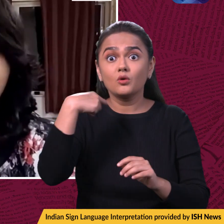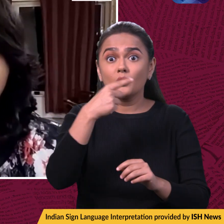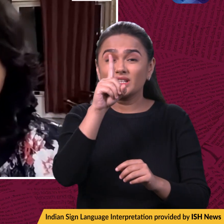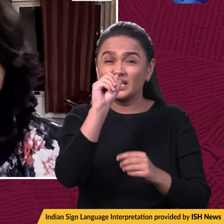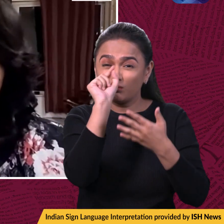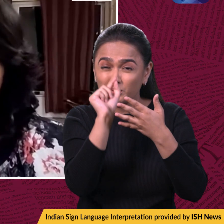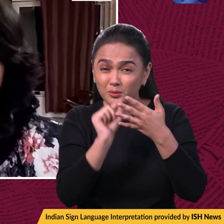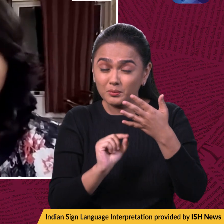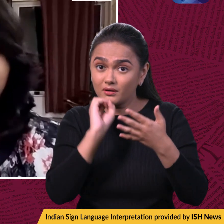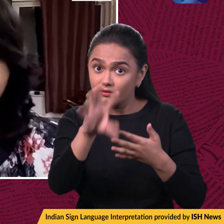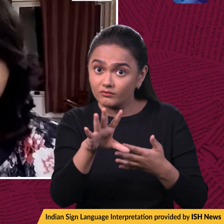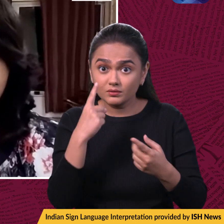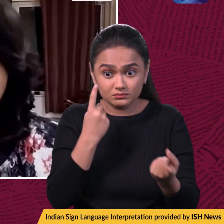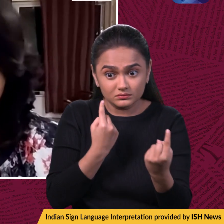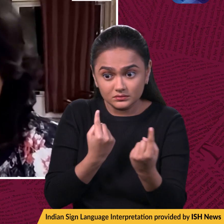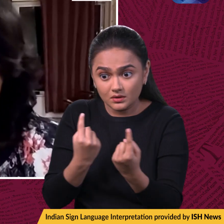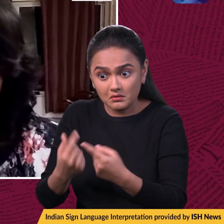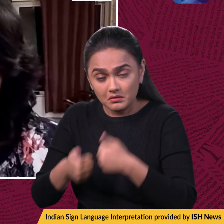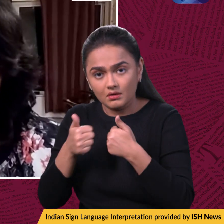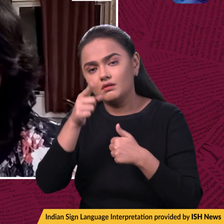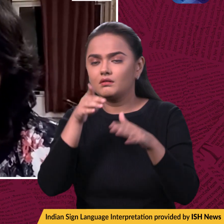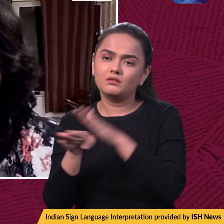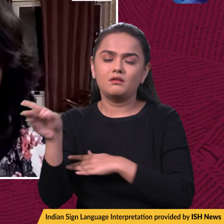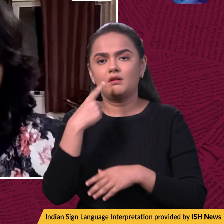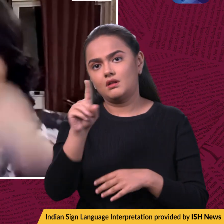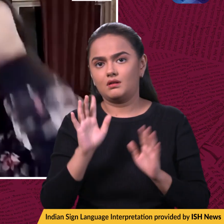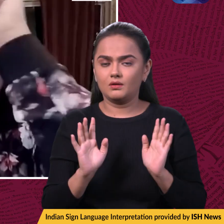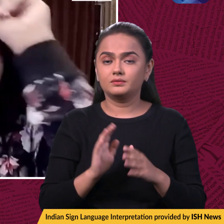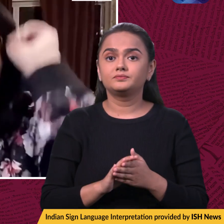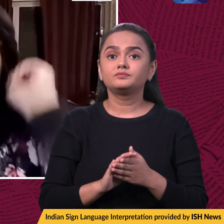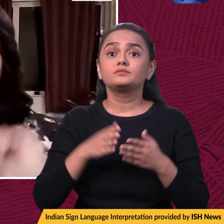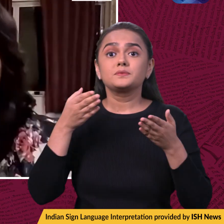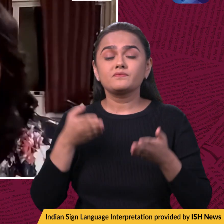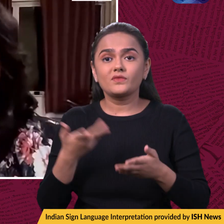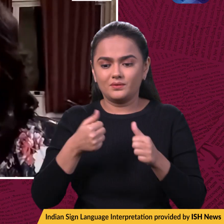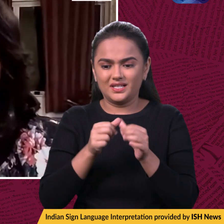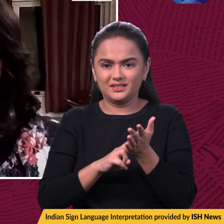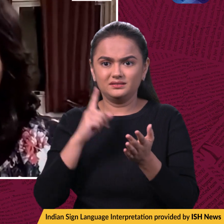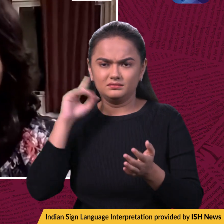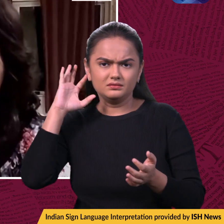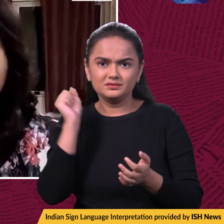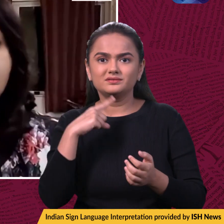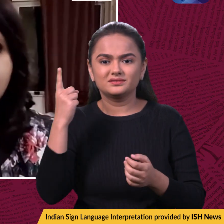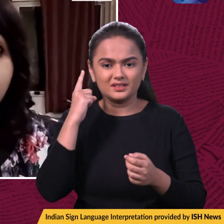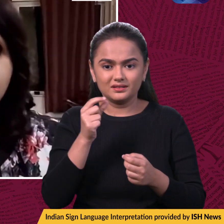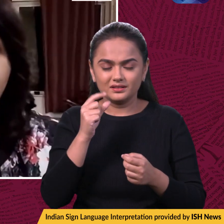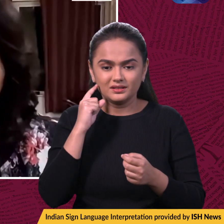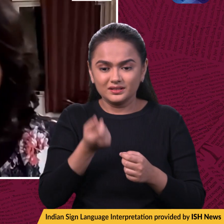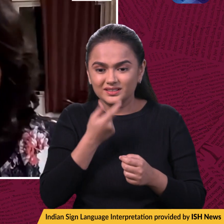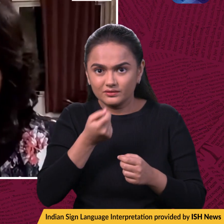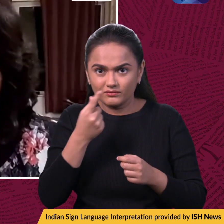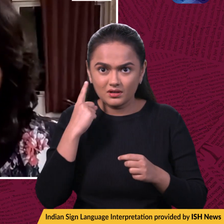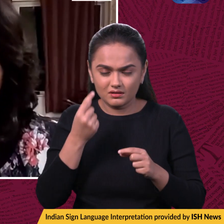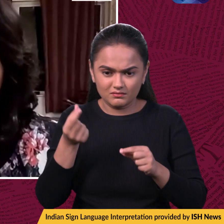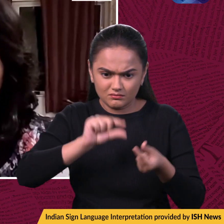through 10 points after screening. Moving on now, according to ANI, the Drug Controller General